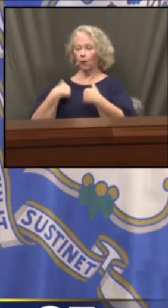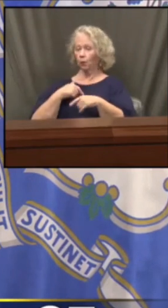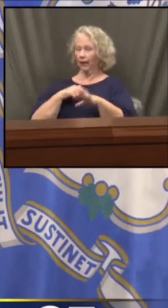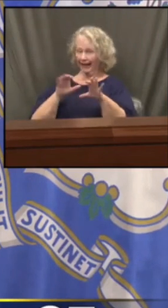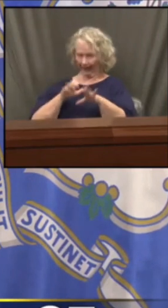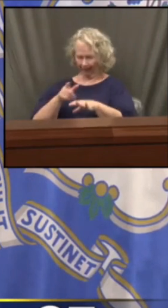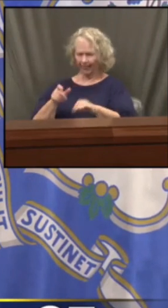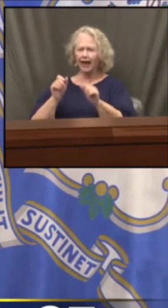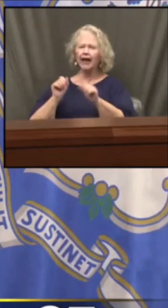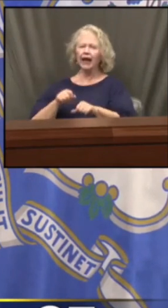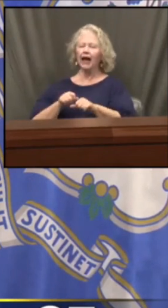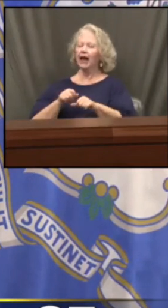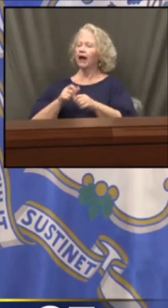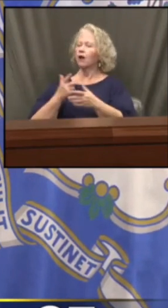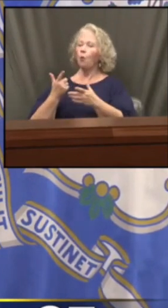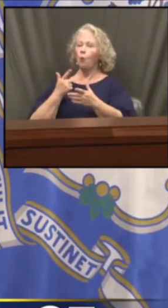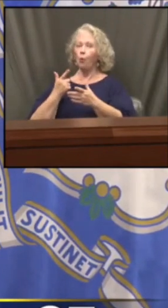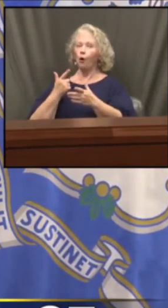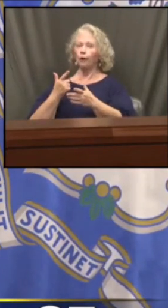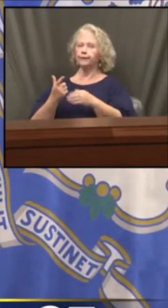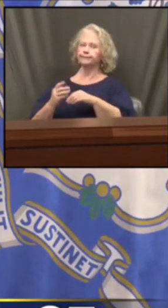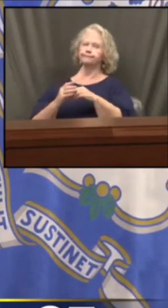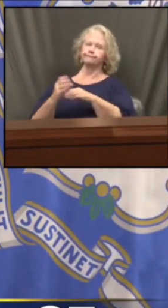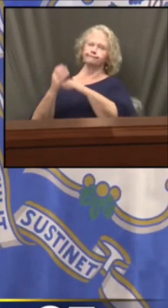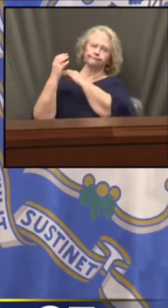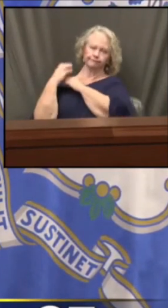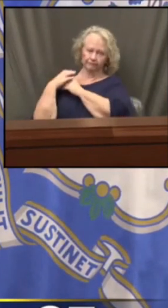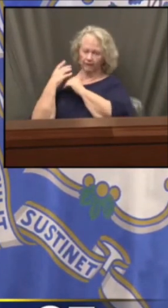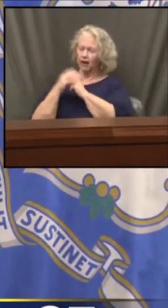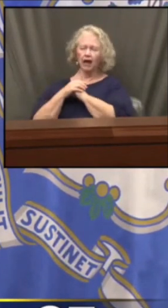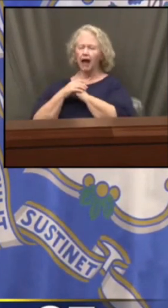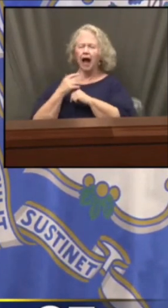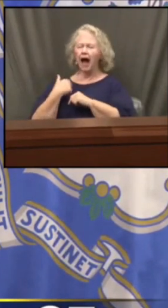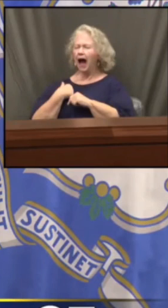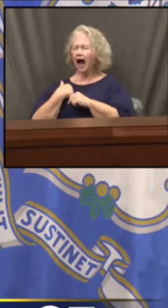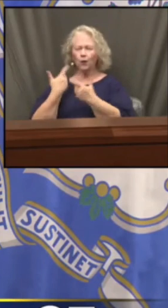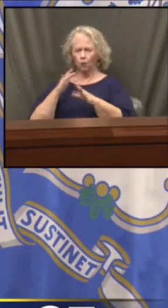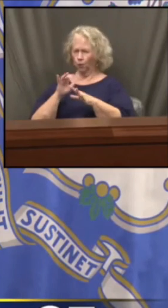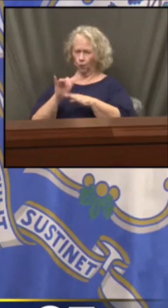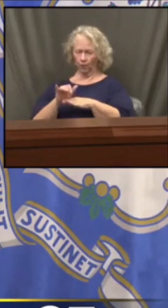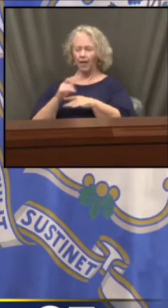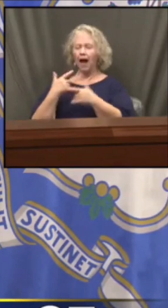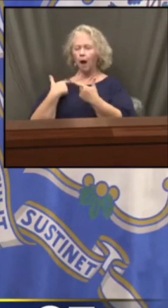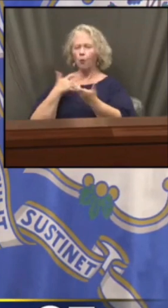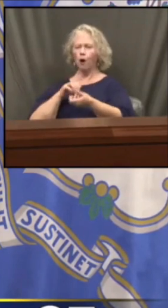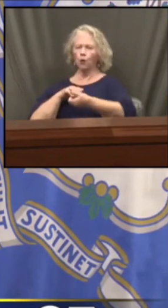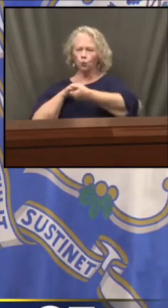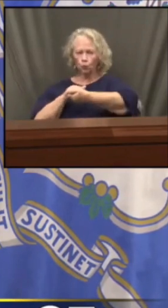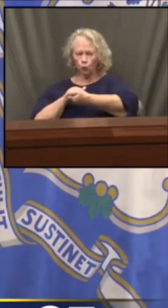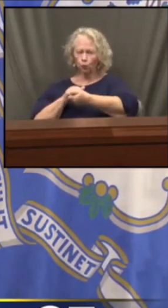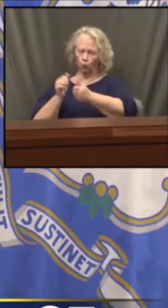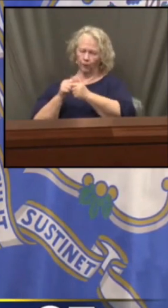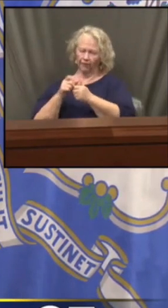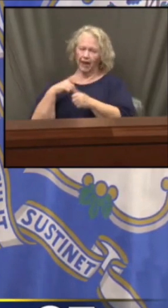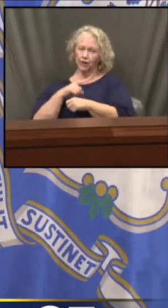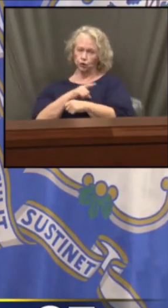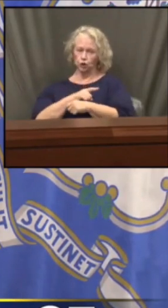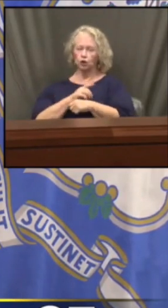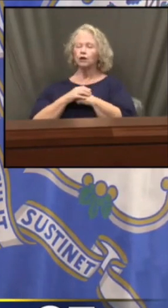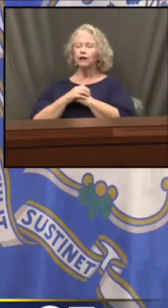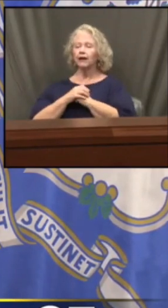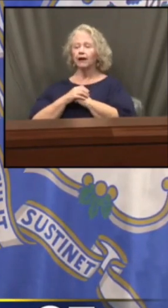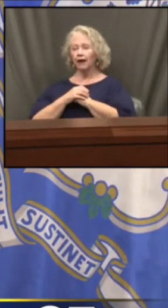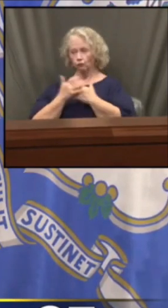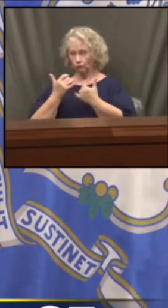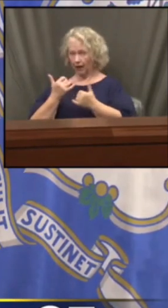that or to initiate. But more importantly, this is something I want to do in collaboration with the legislature. And right now we've got